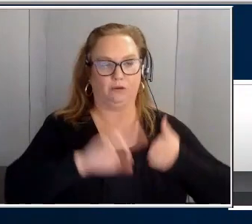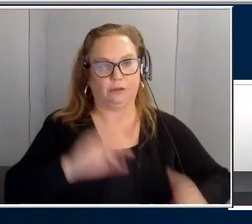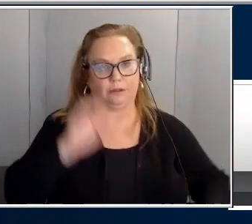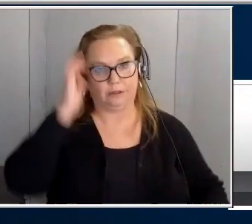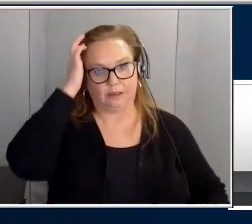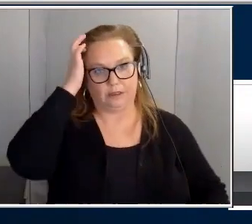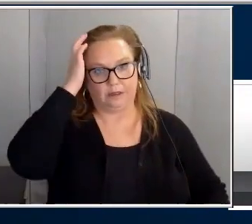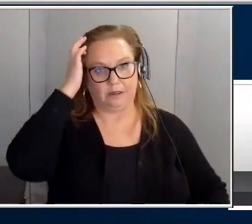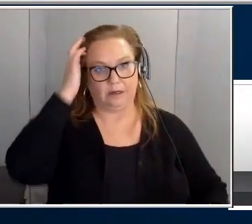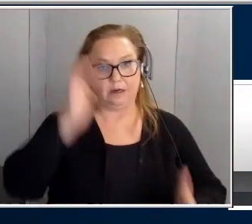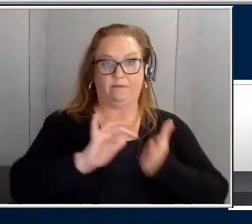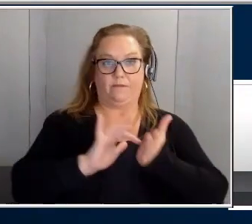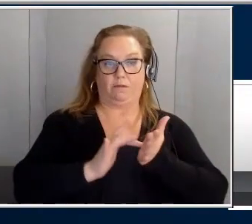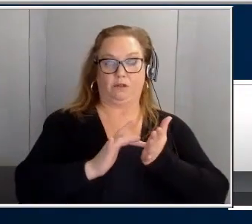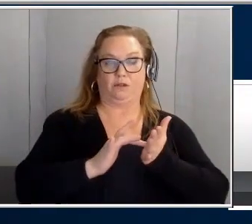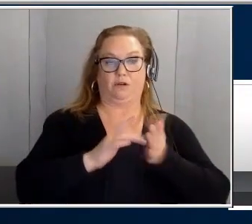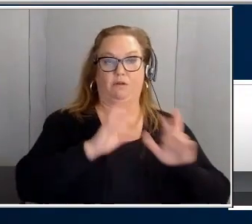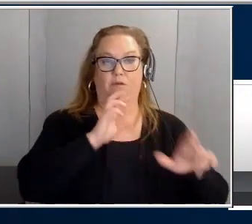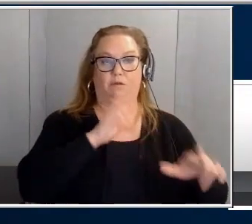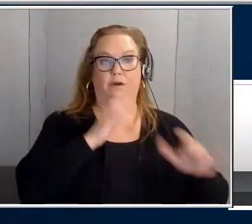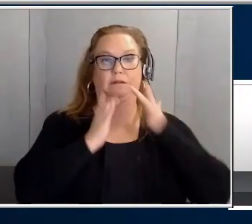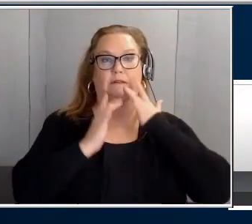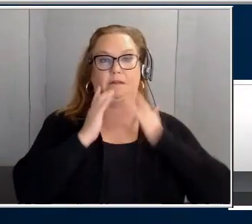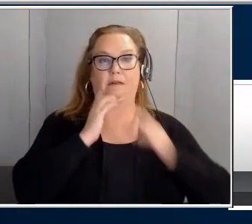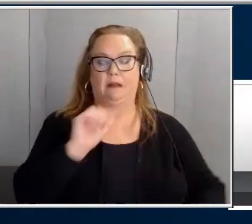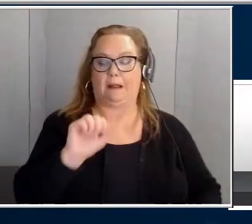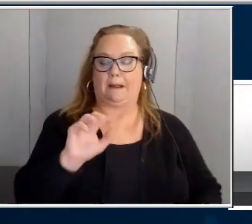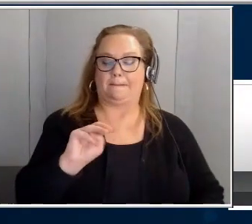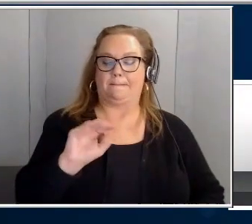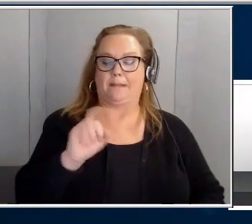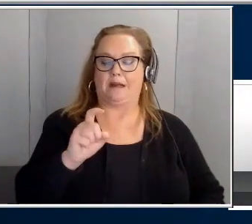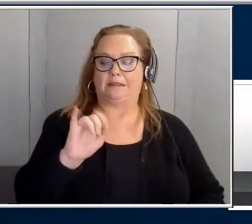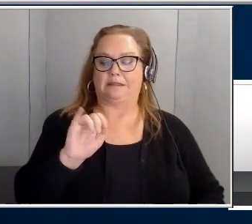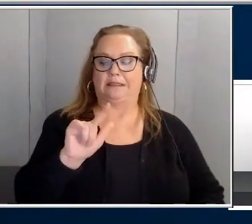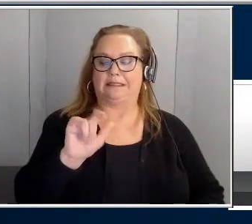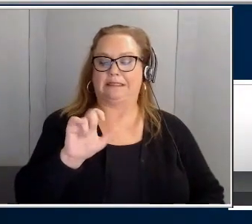pharmacies reporting shortages of amoxicillin